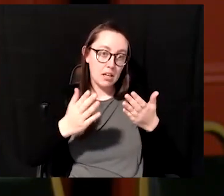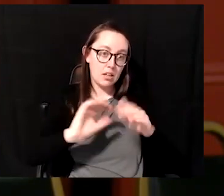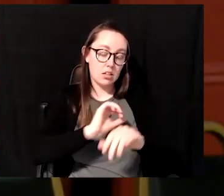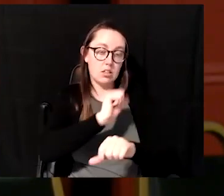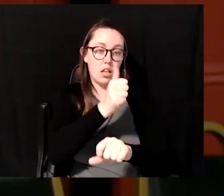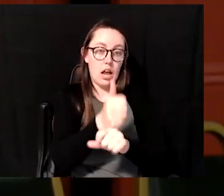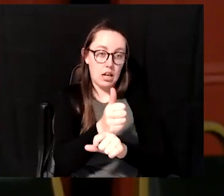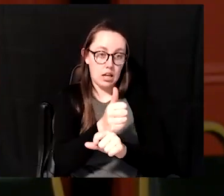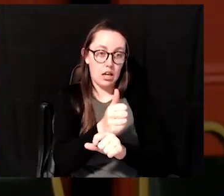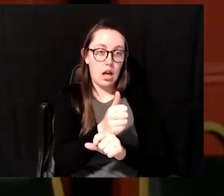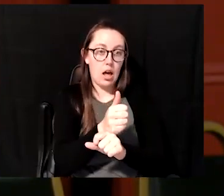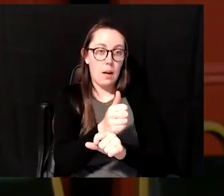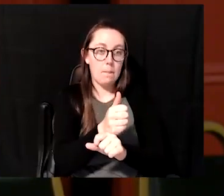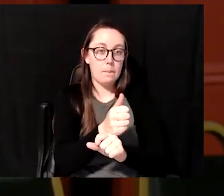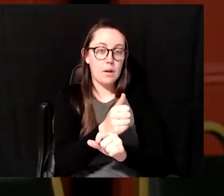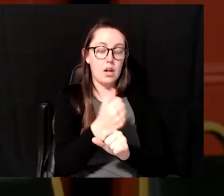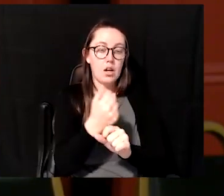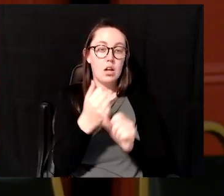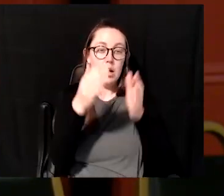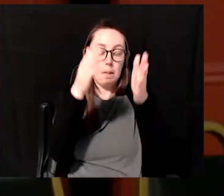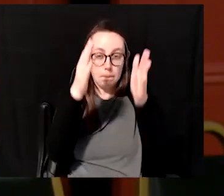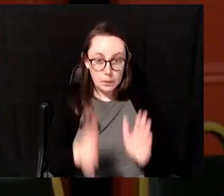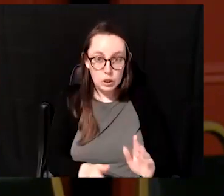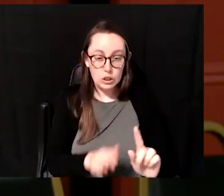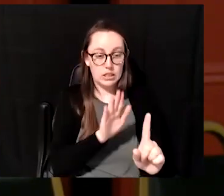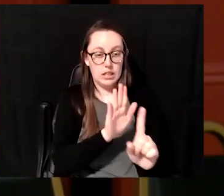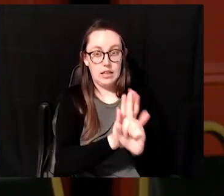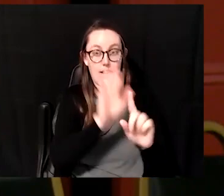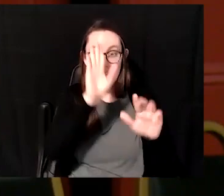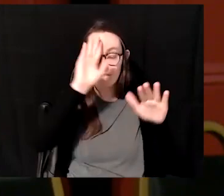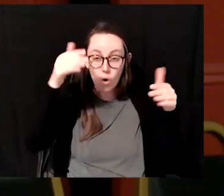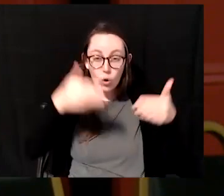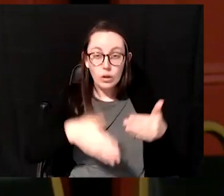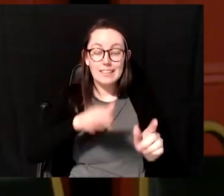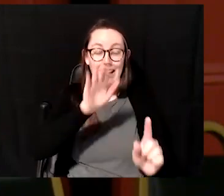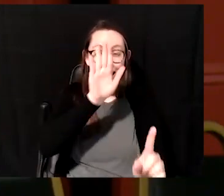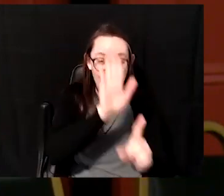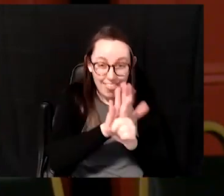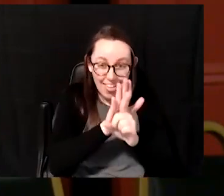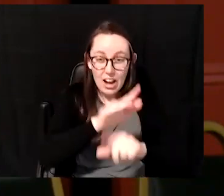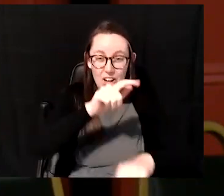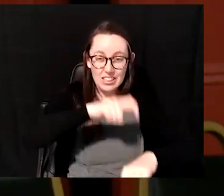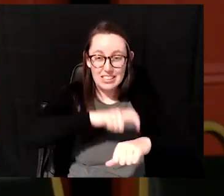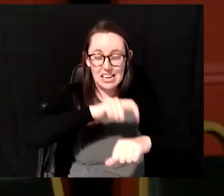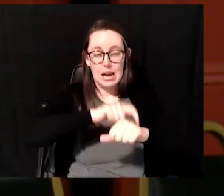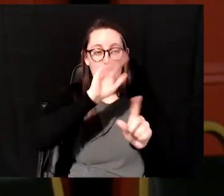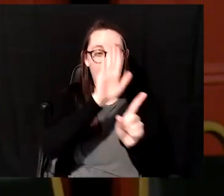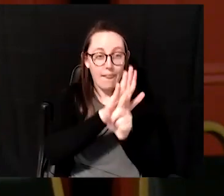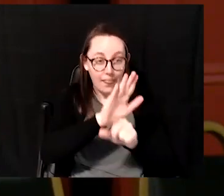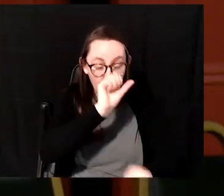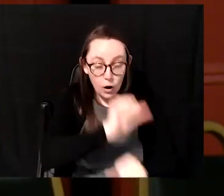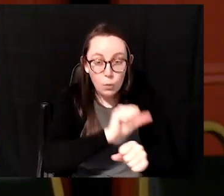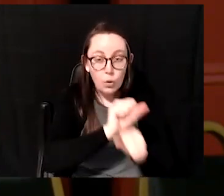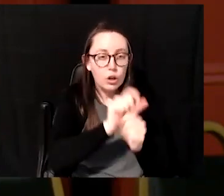could be really focusing their time and labor on researching and looking through and having how I spent I've